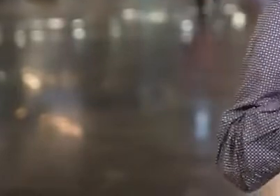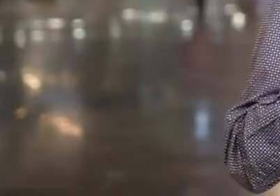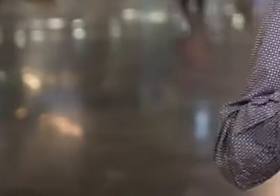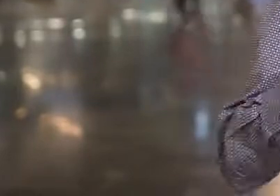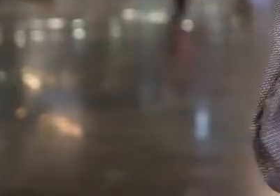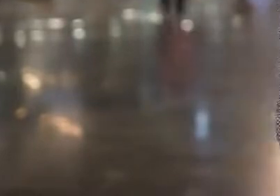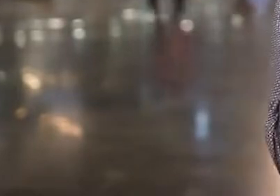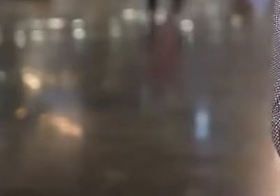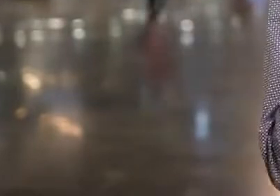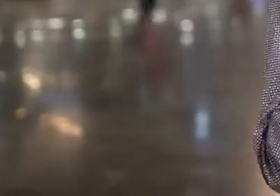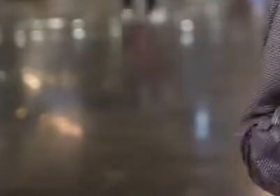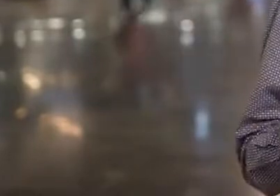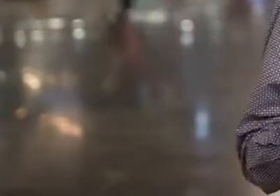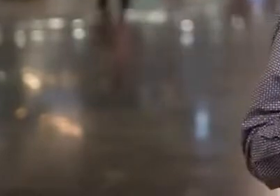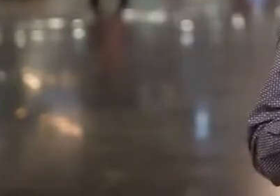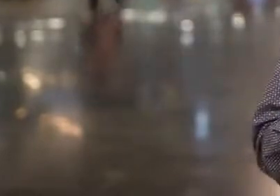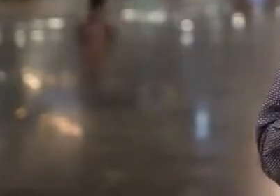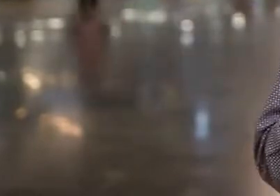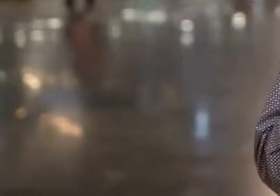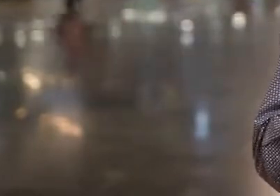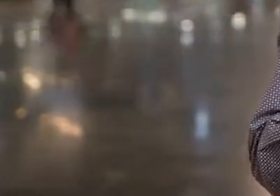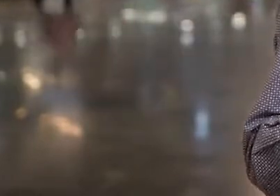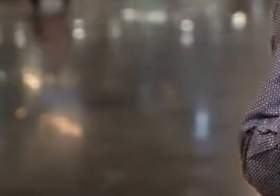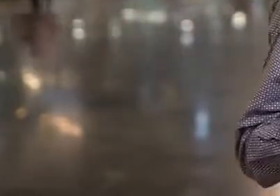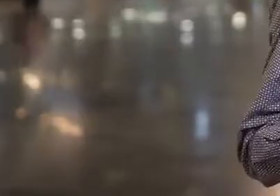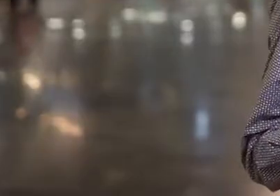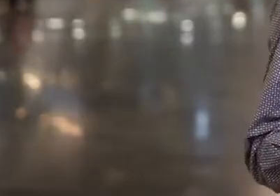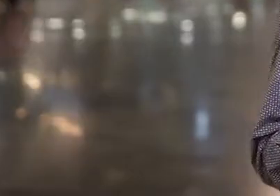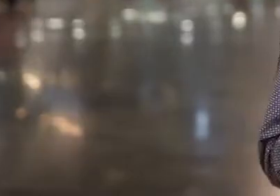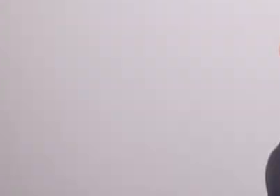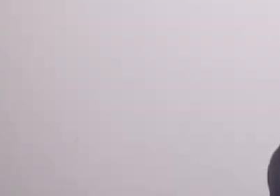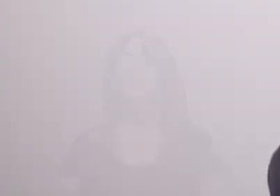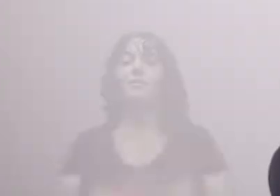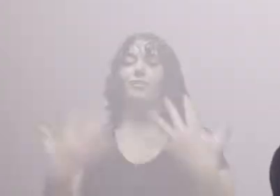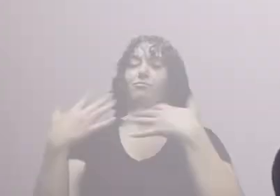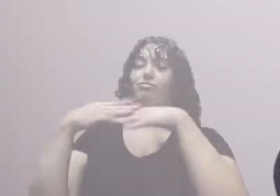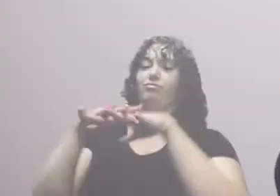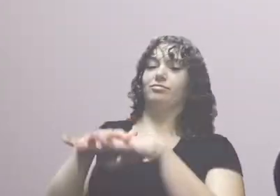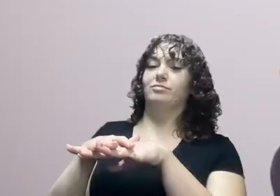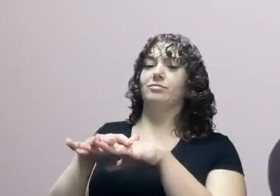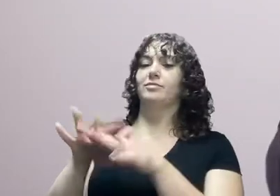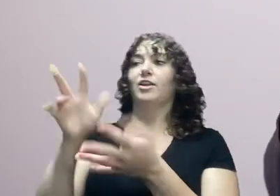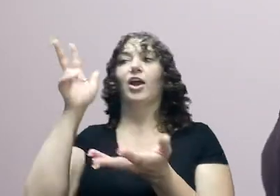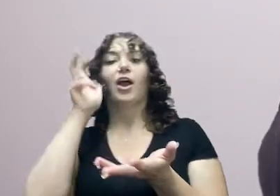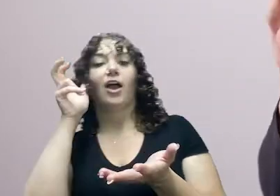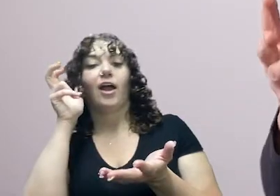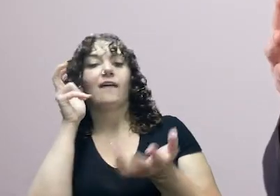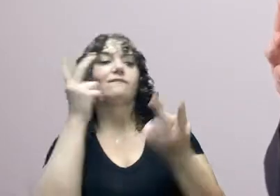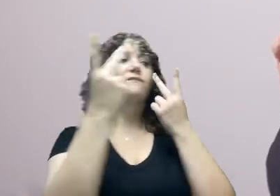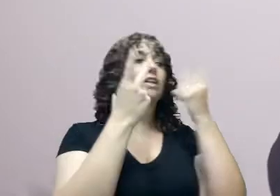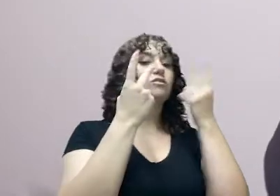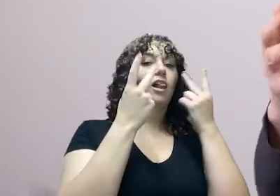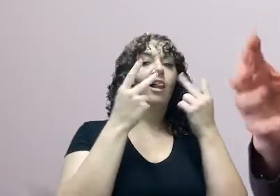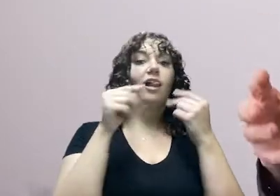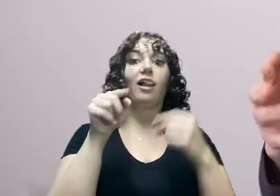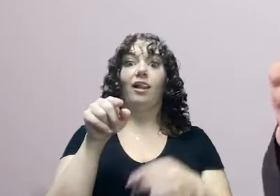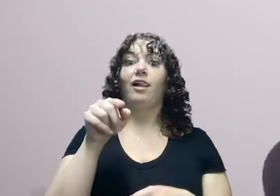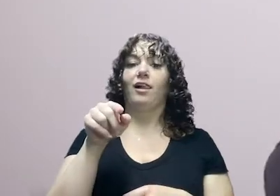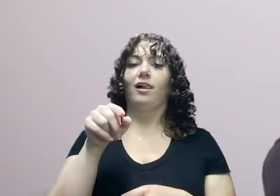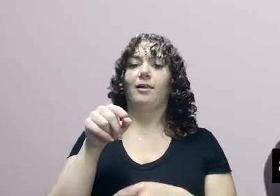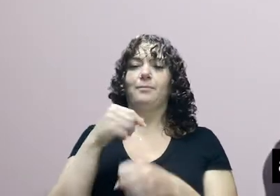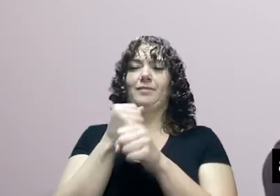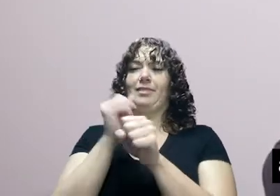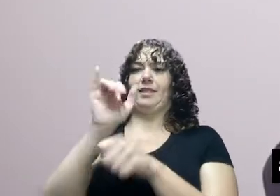who aren't able to read or hear in that way. Combining the audio and the